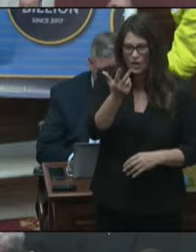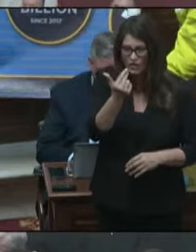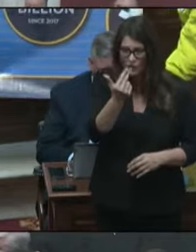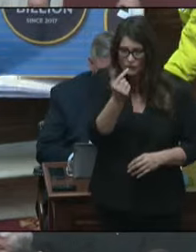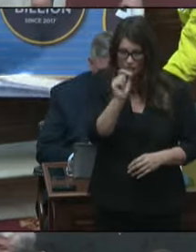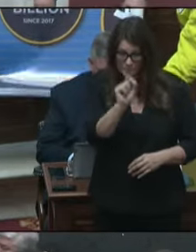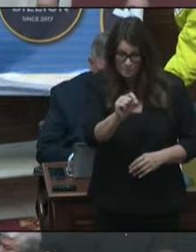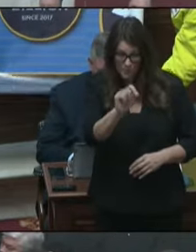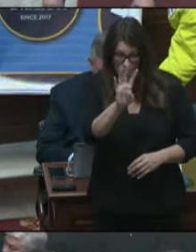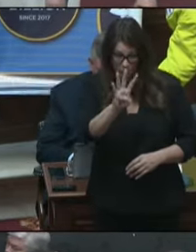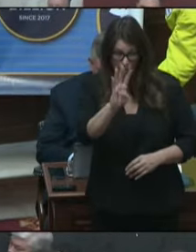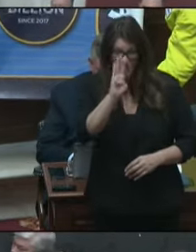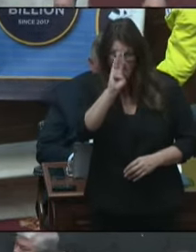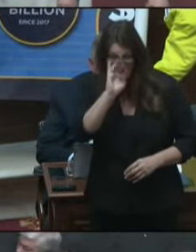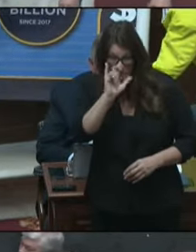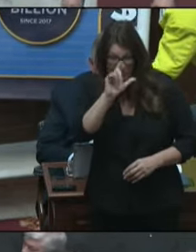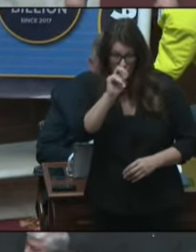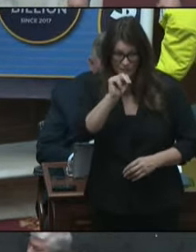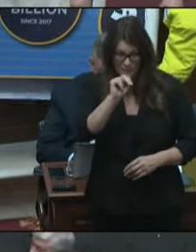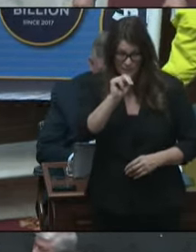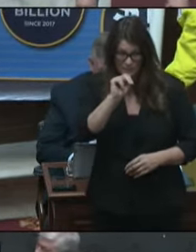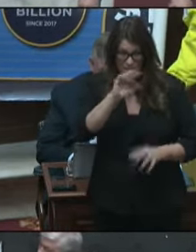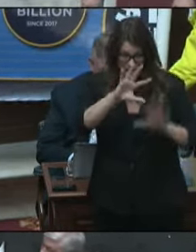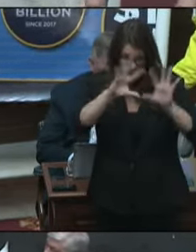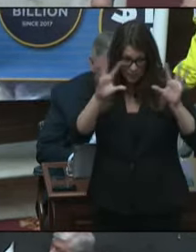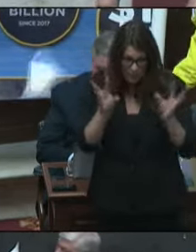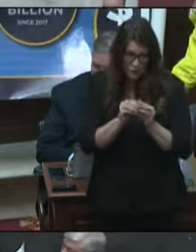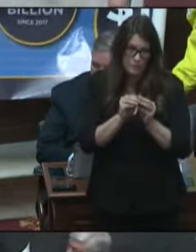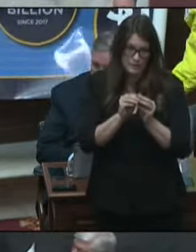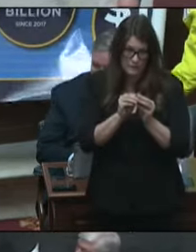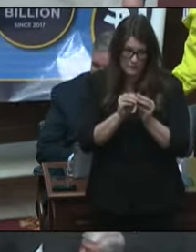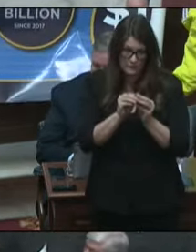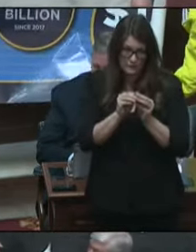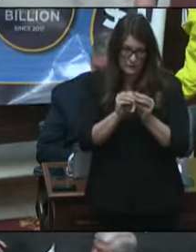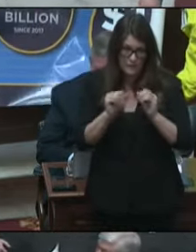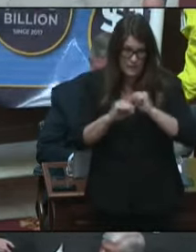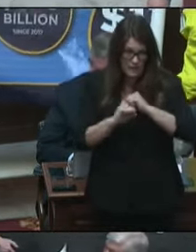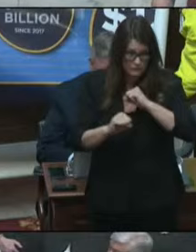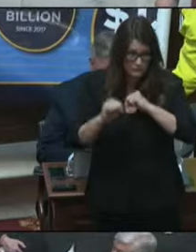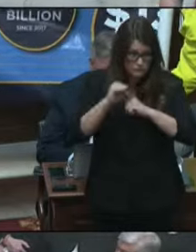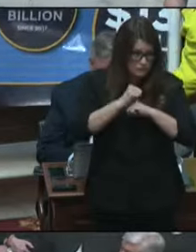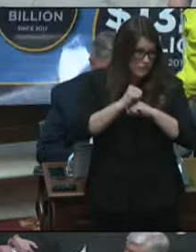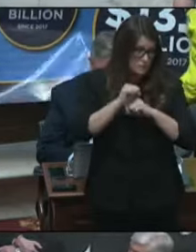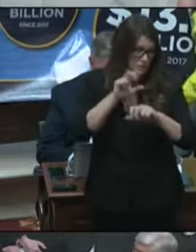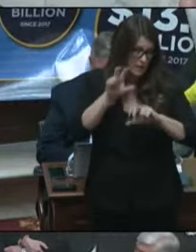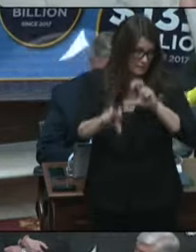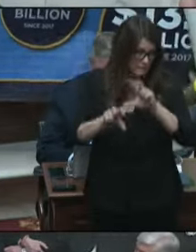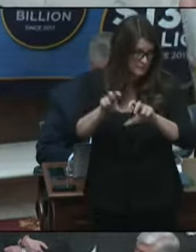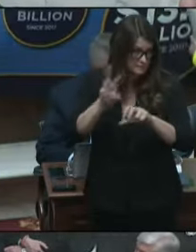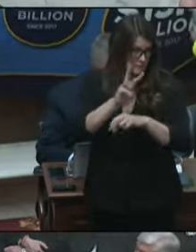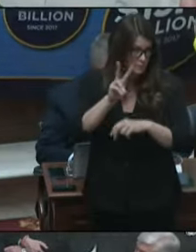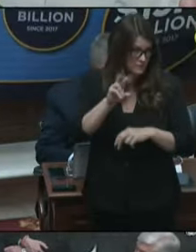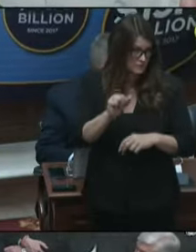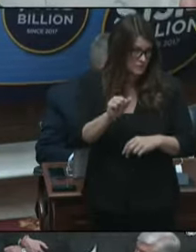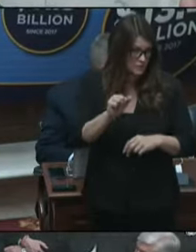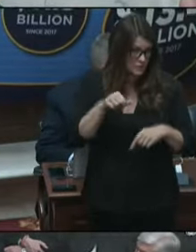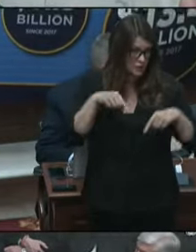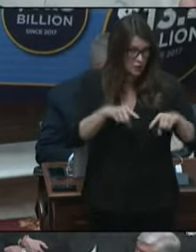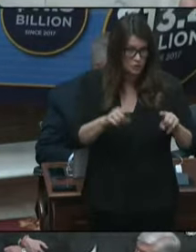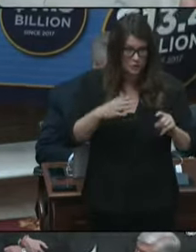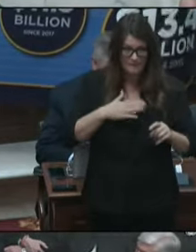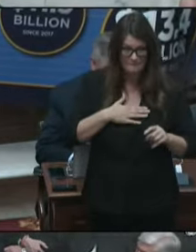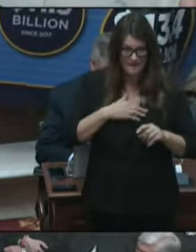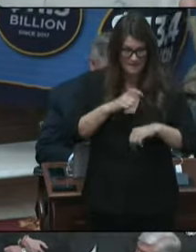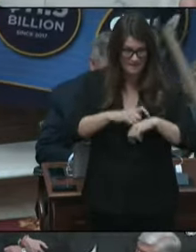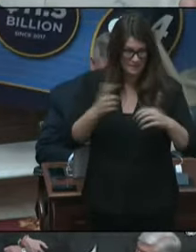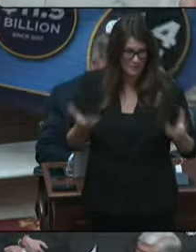$13.4 billion in cumulative infrastructure investment in West Virginia during my administration,